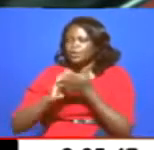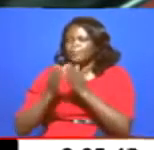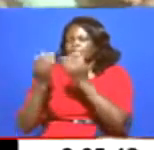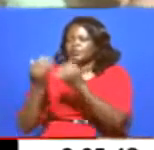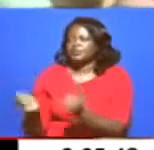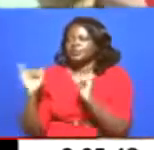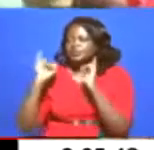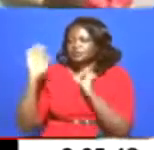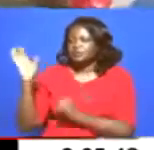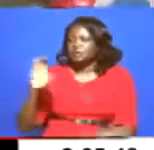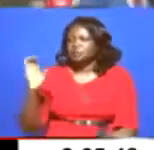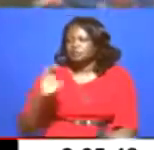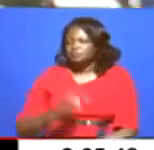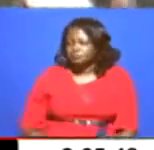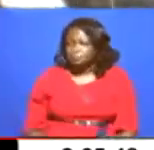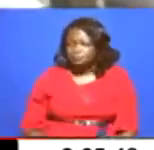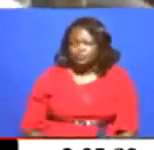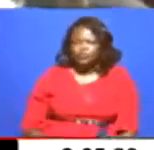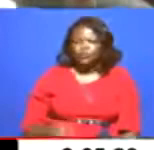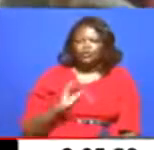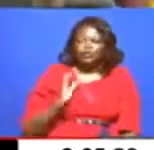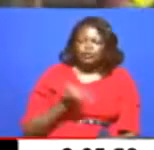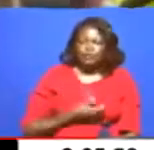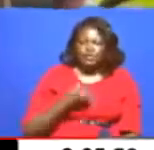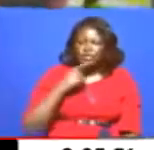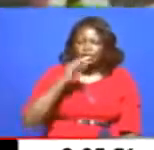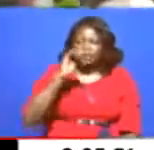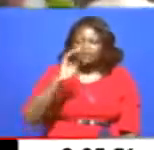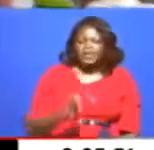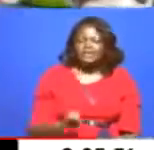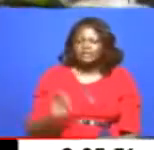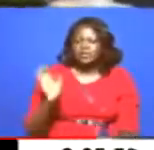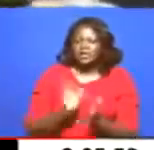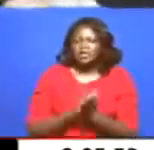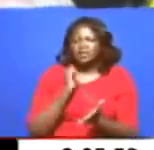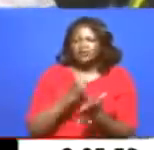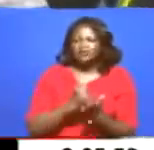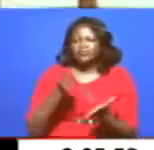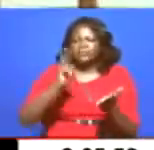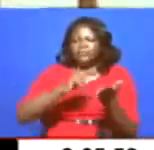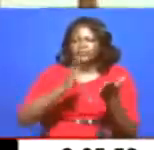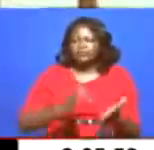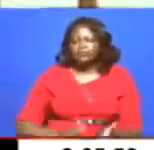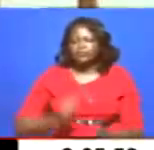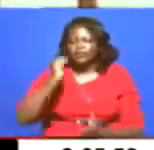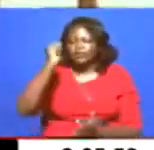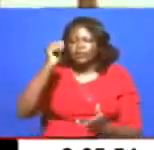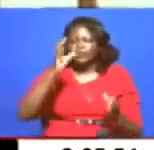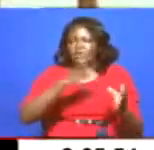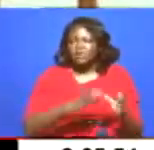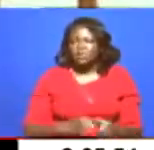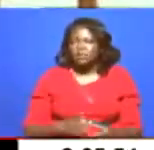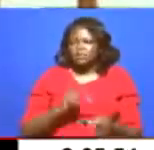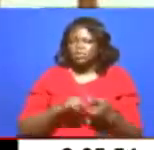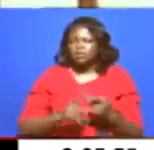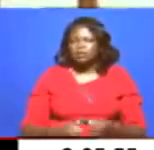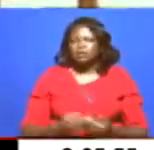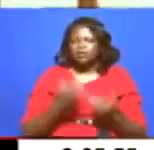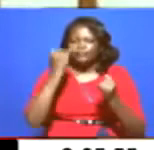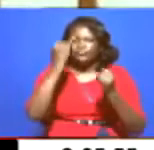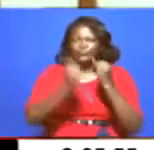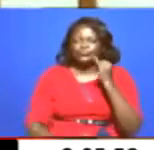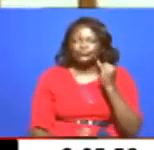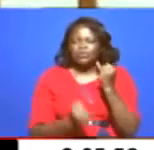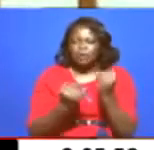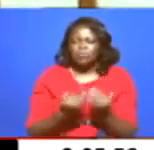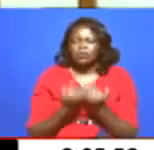independent candidate. The committee has since directed IBC and the Office of the Registrar of Political Parties to provide final submissions